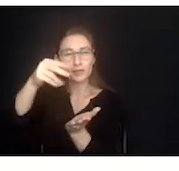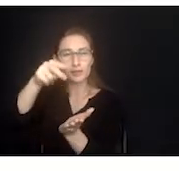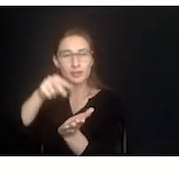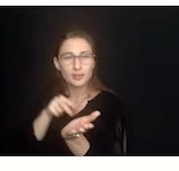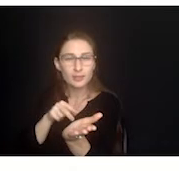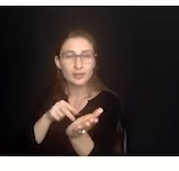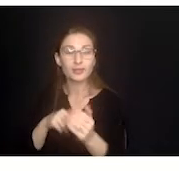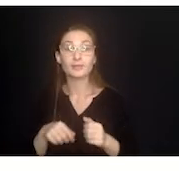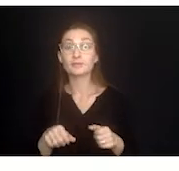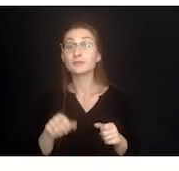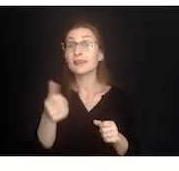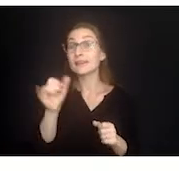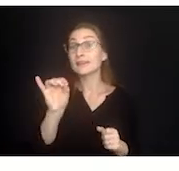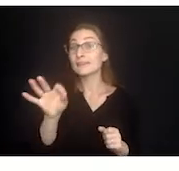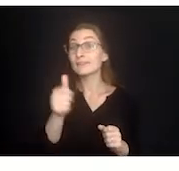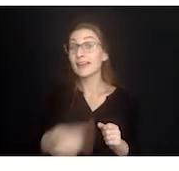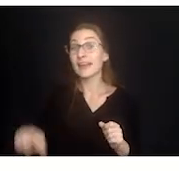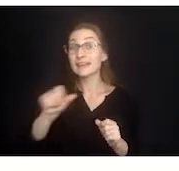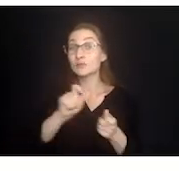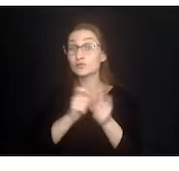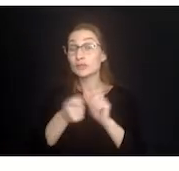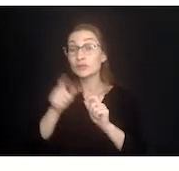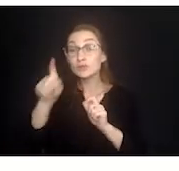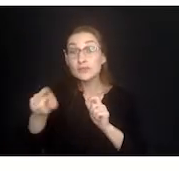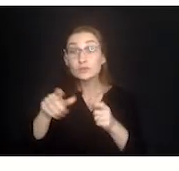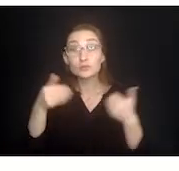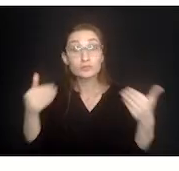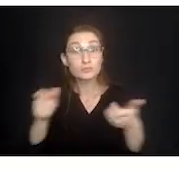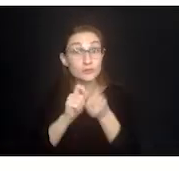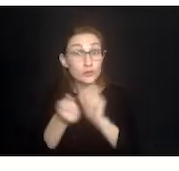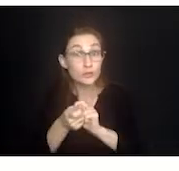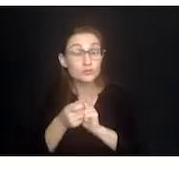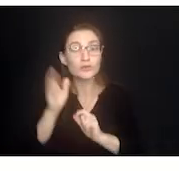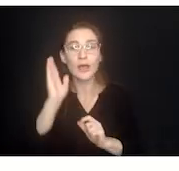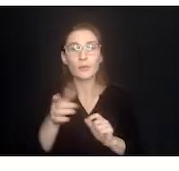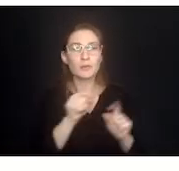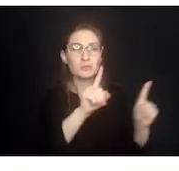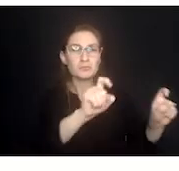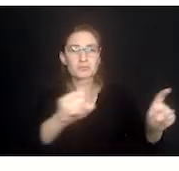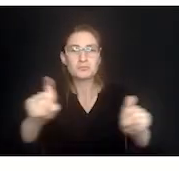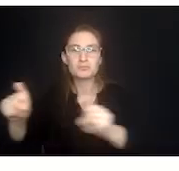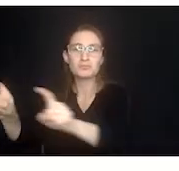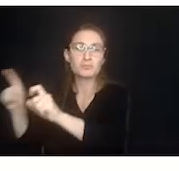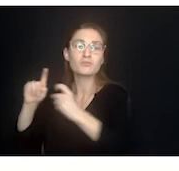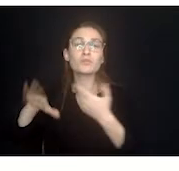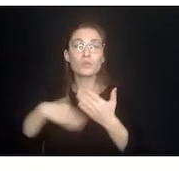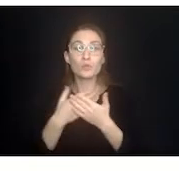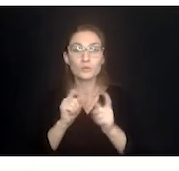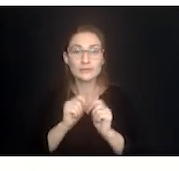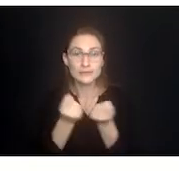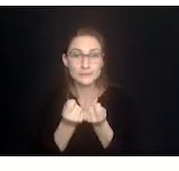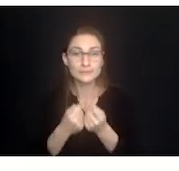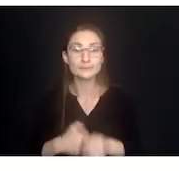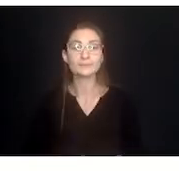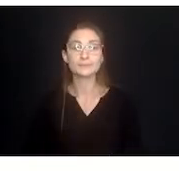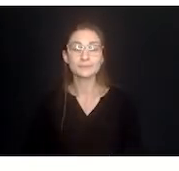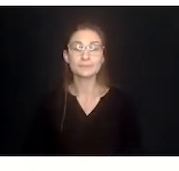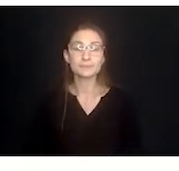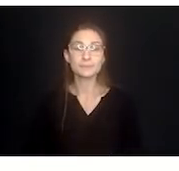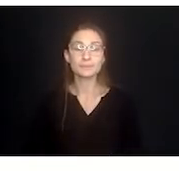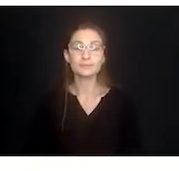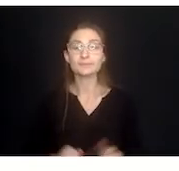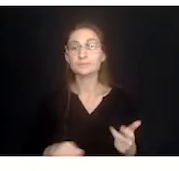different patterns of behavior, if any changes need to be made, I email other team members so that we can discuss my ideas and ask for their opinions.